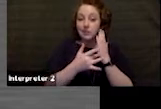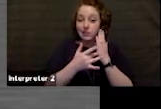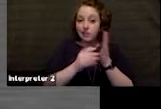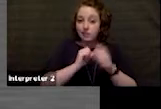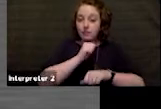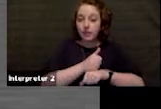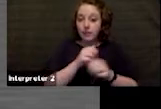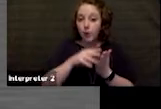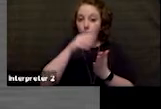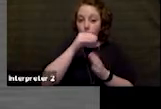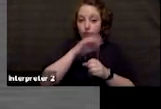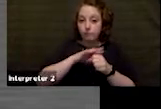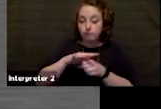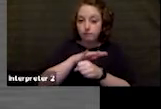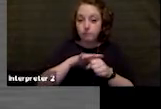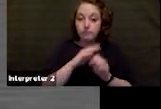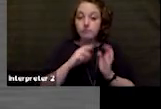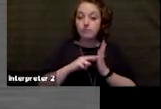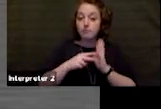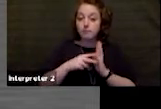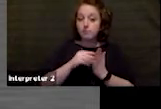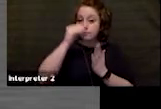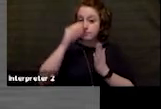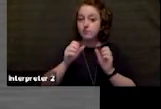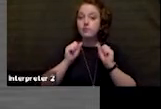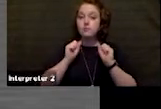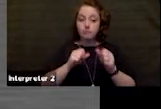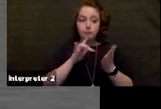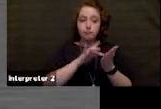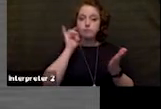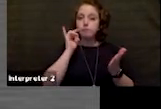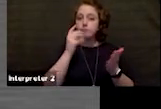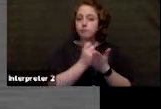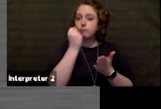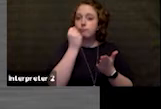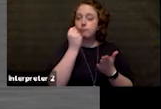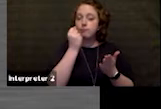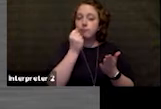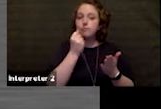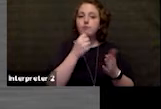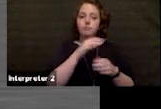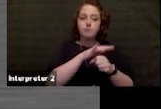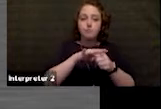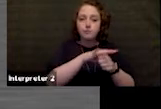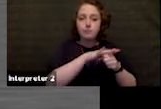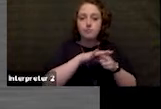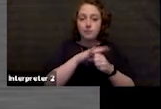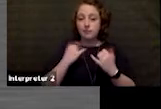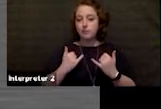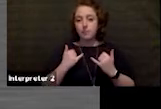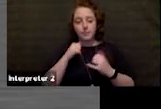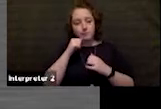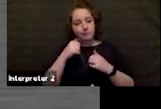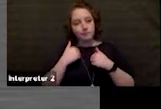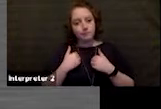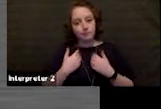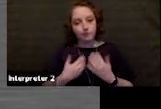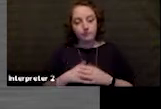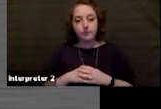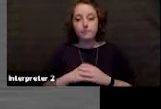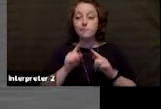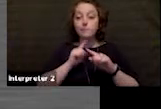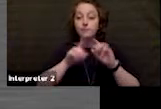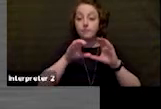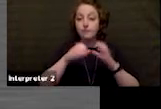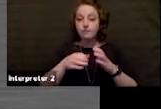in robust learning experiences that are currently not available. So we talked a lot about, in different groups at various